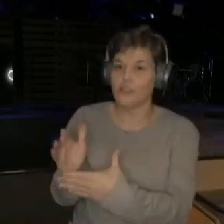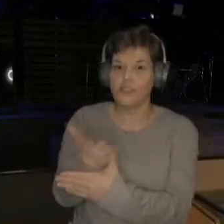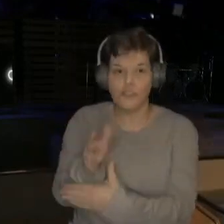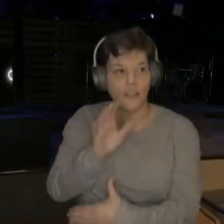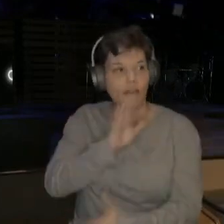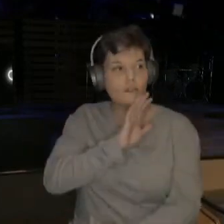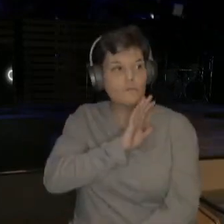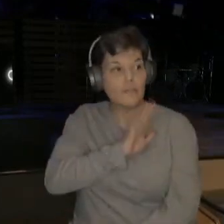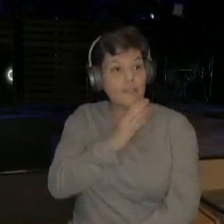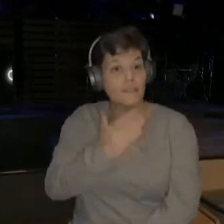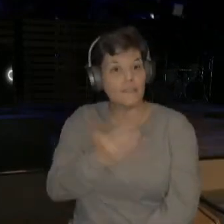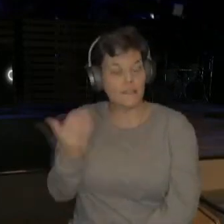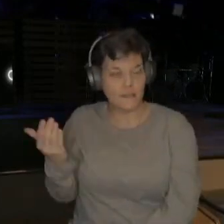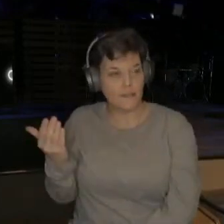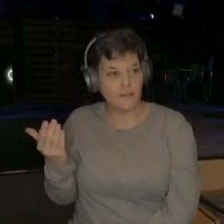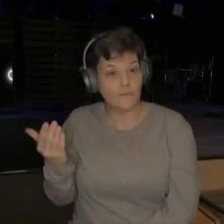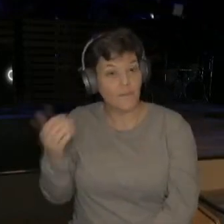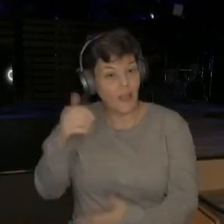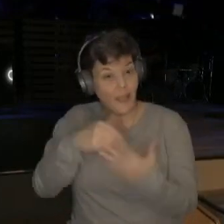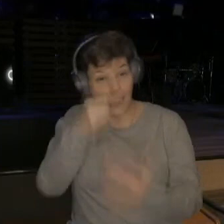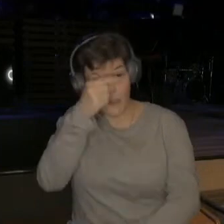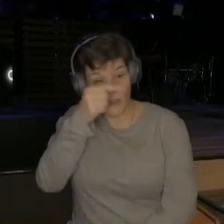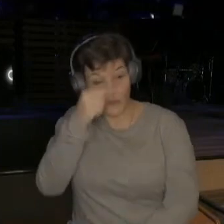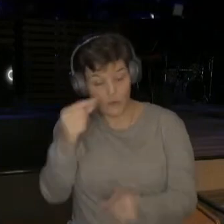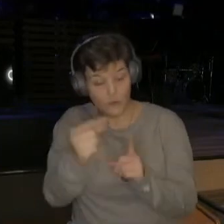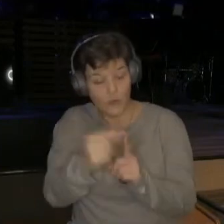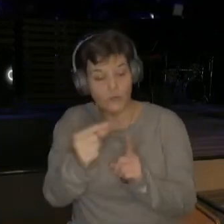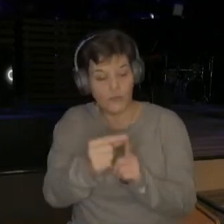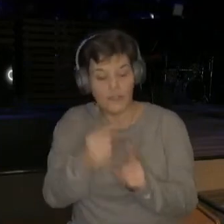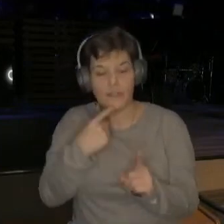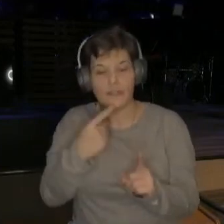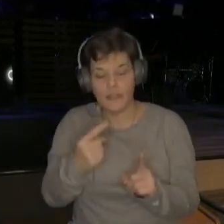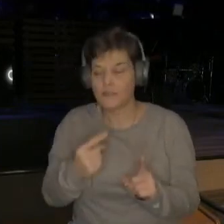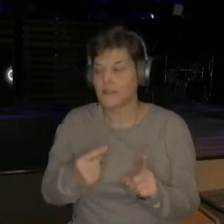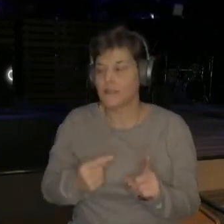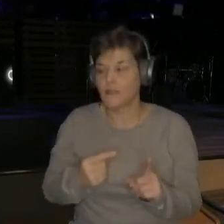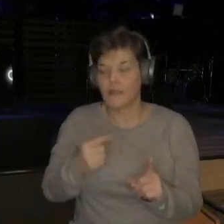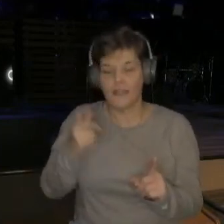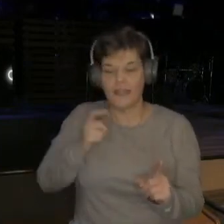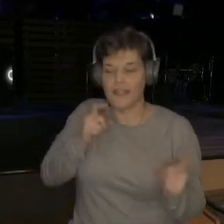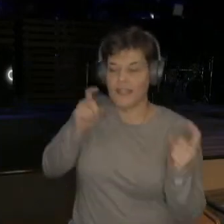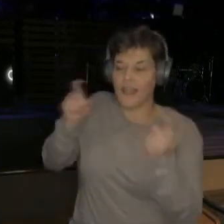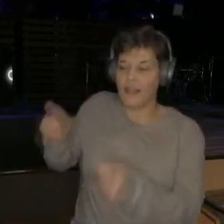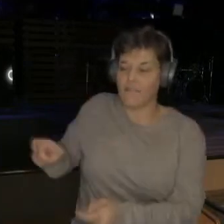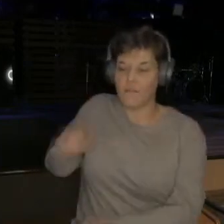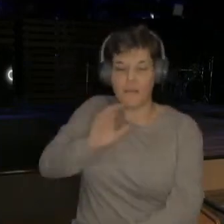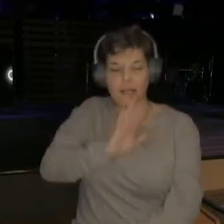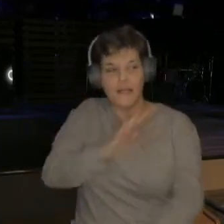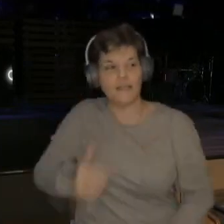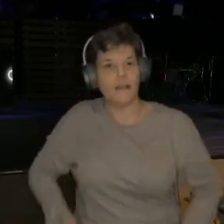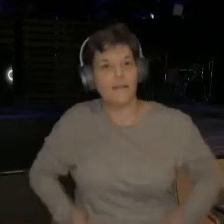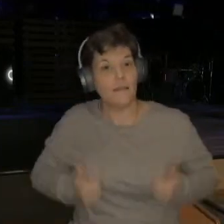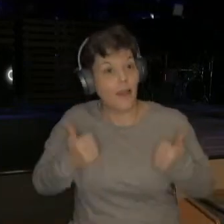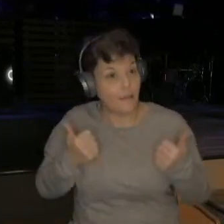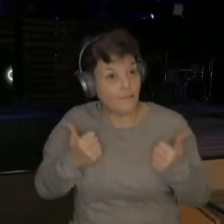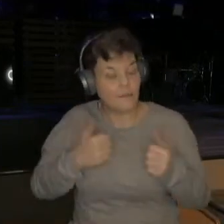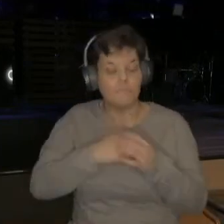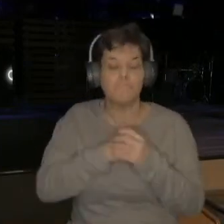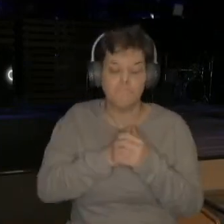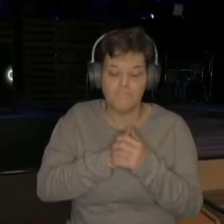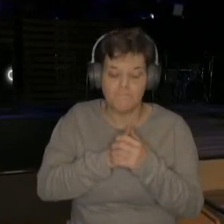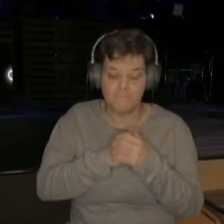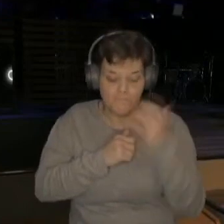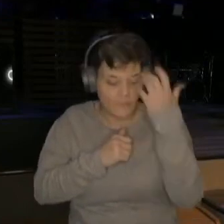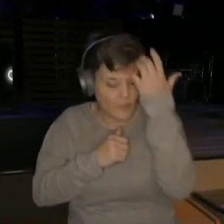In the Greek, it says he literally gave them his life. And shortly afterward, the younger son packed